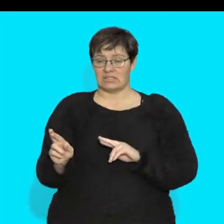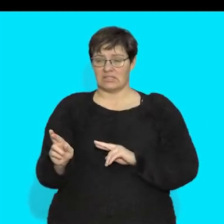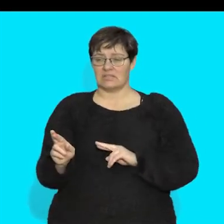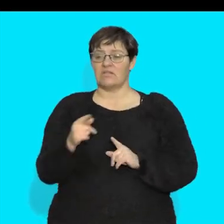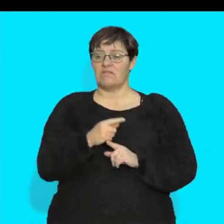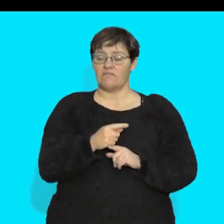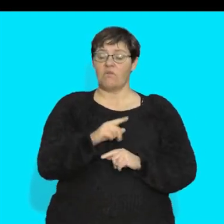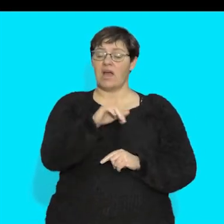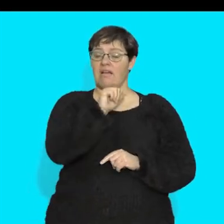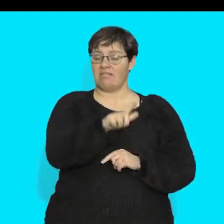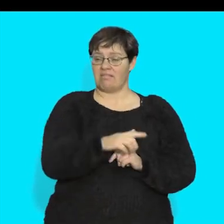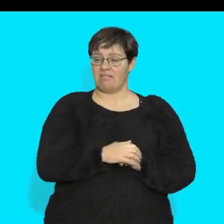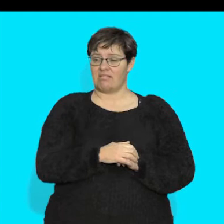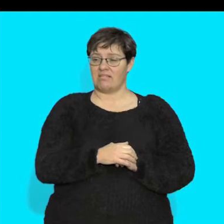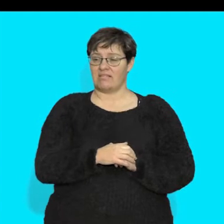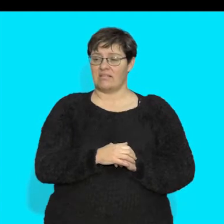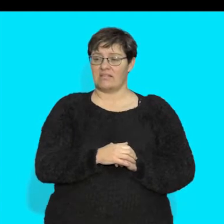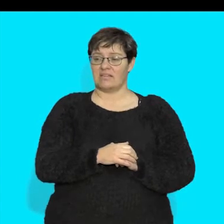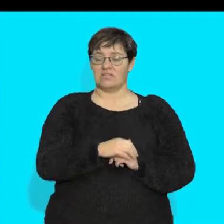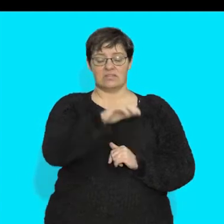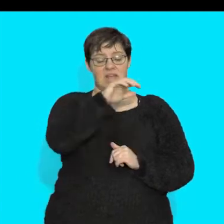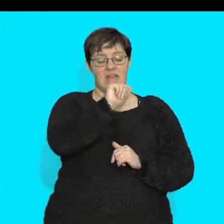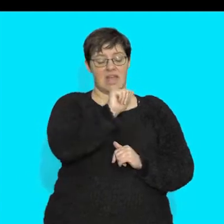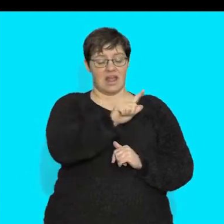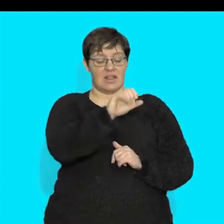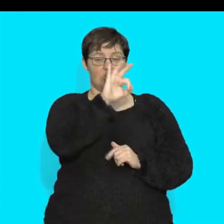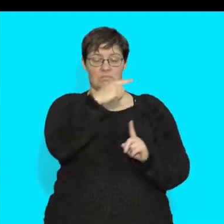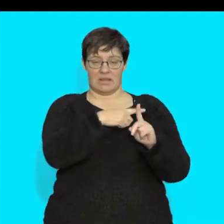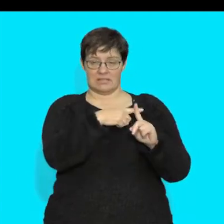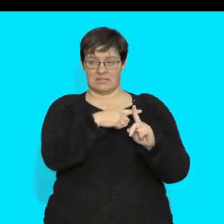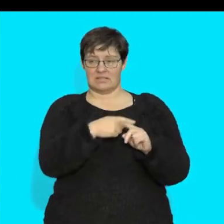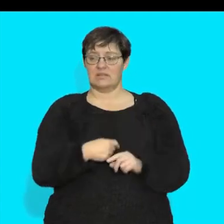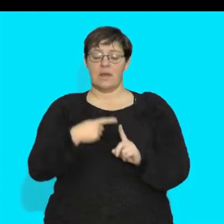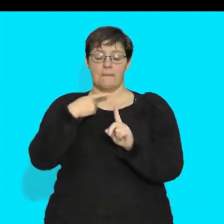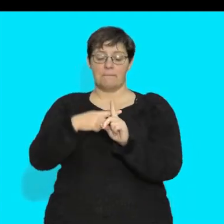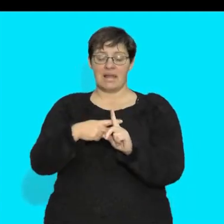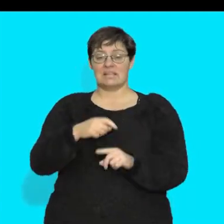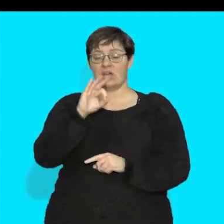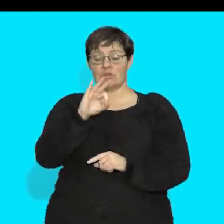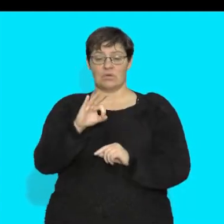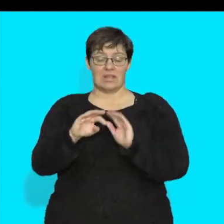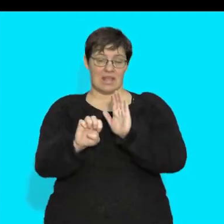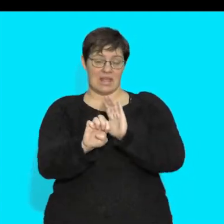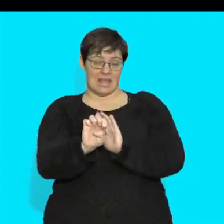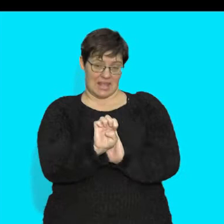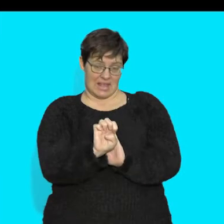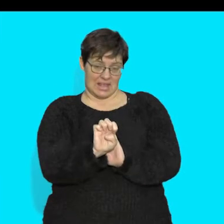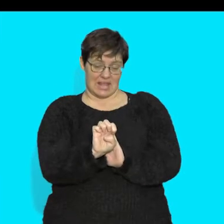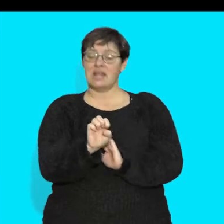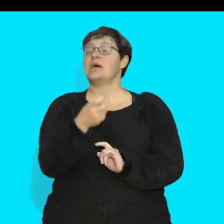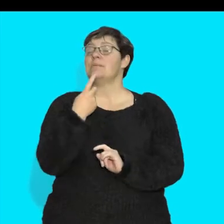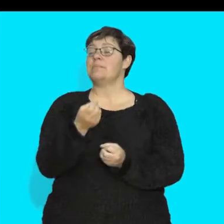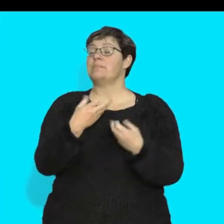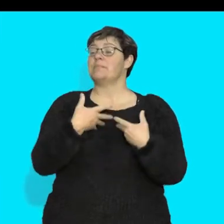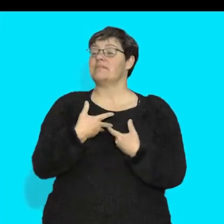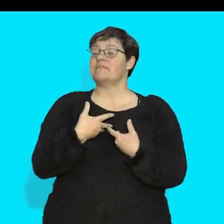reduction reaction for the aluminium as aluminium 3 plus 3 electrons